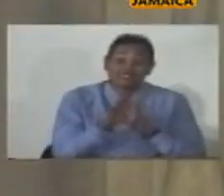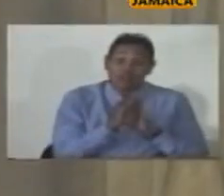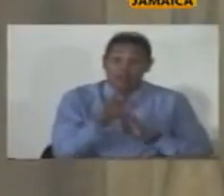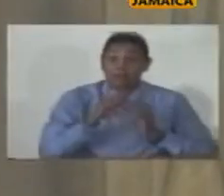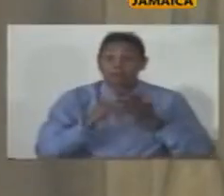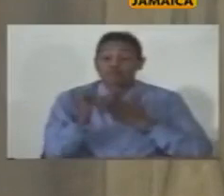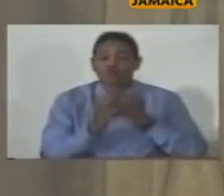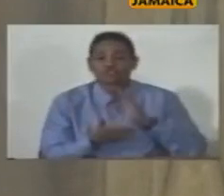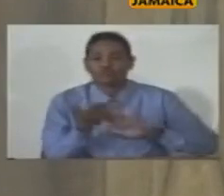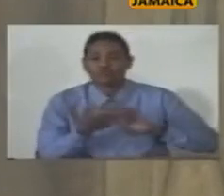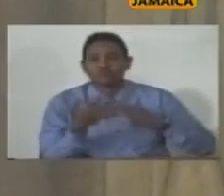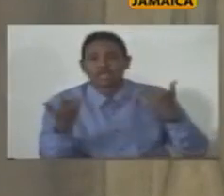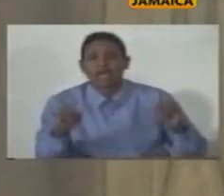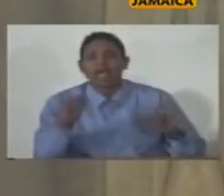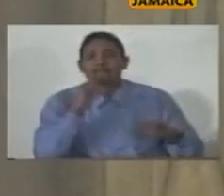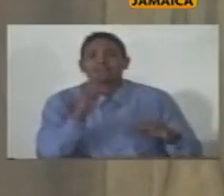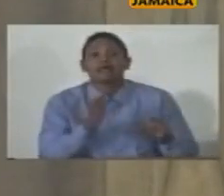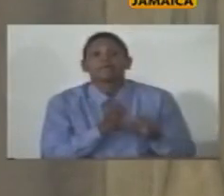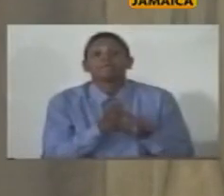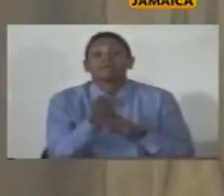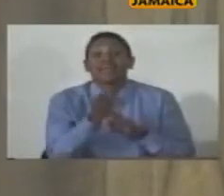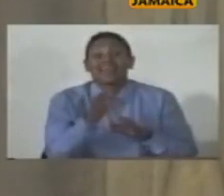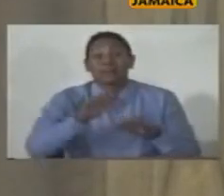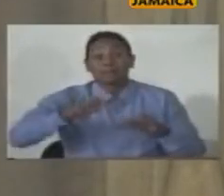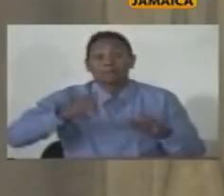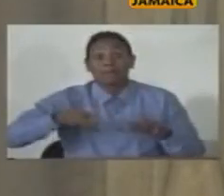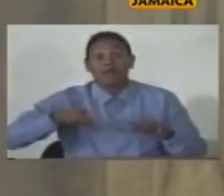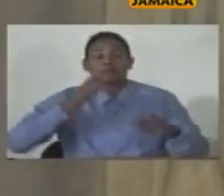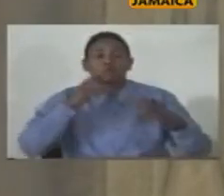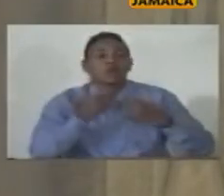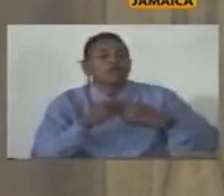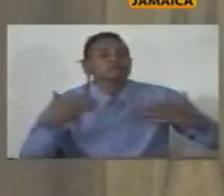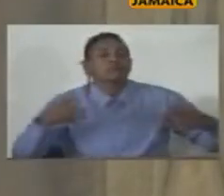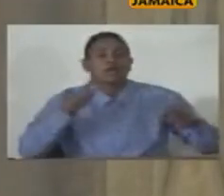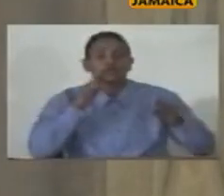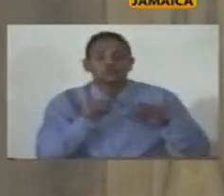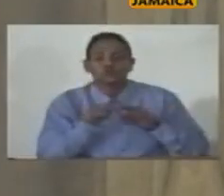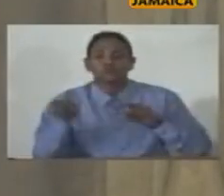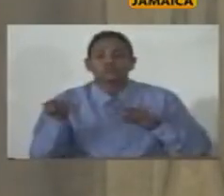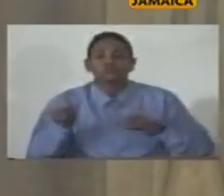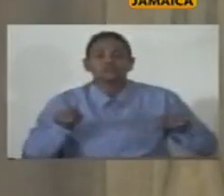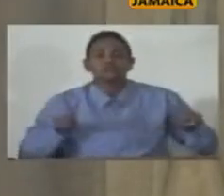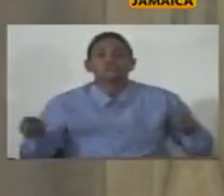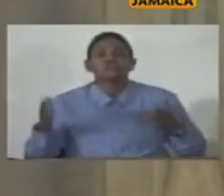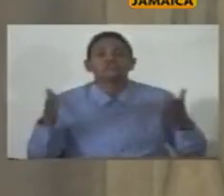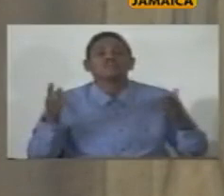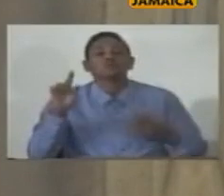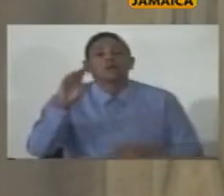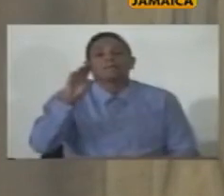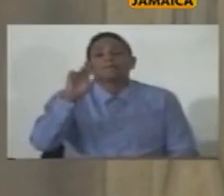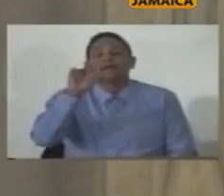The main pipe will be expanded to extend service to Bellevue.